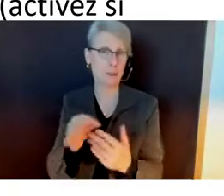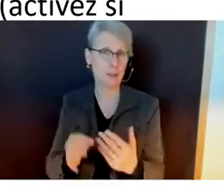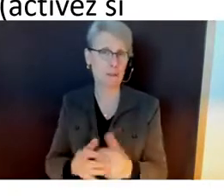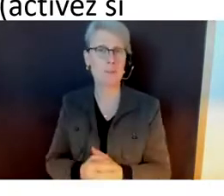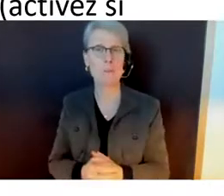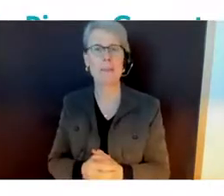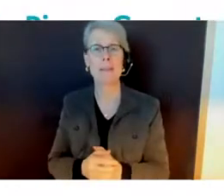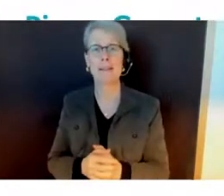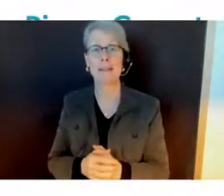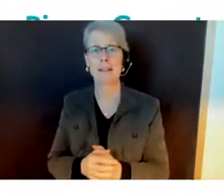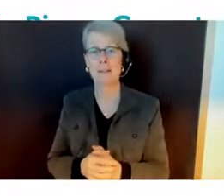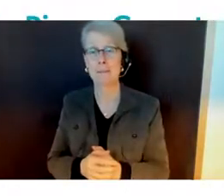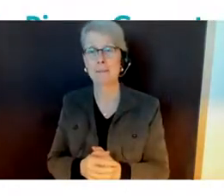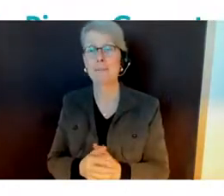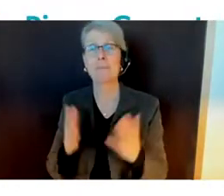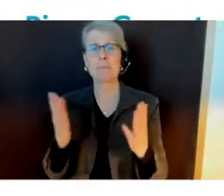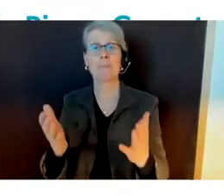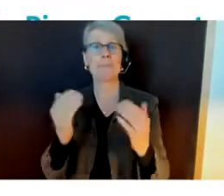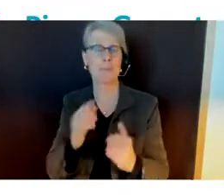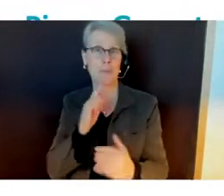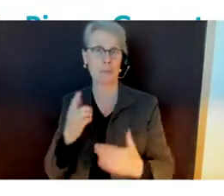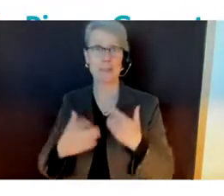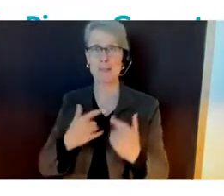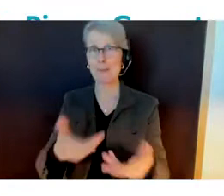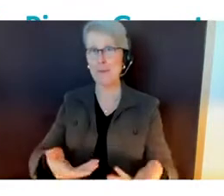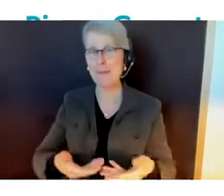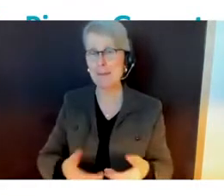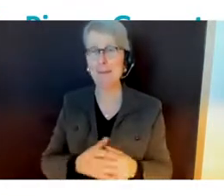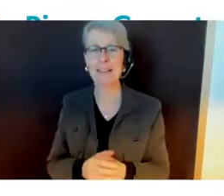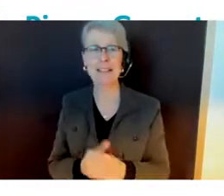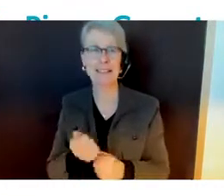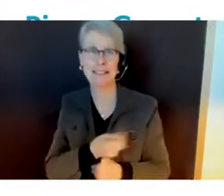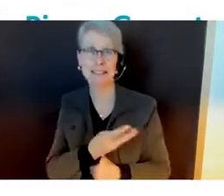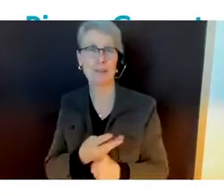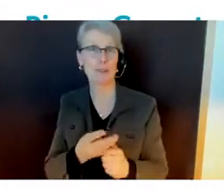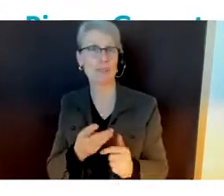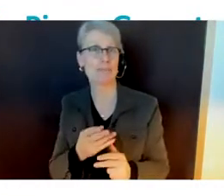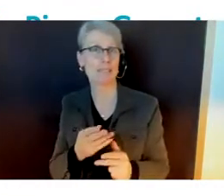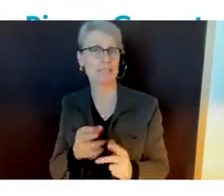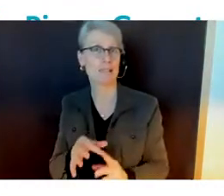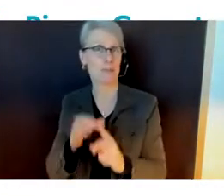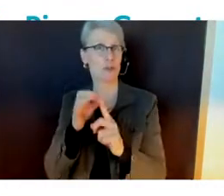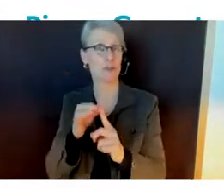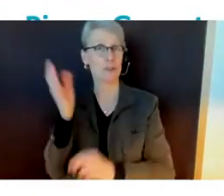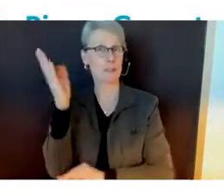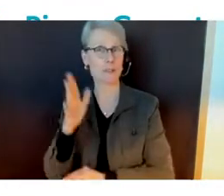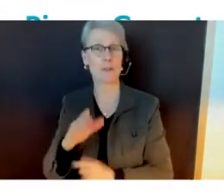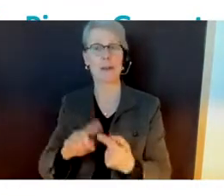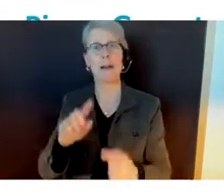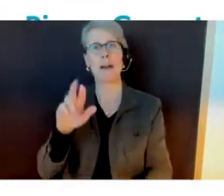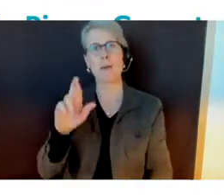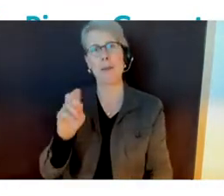So at this point, I'm very pleased to welcome you back. We have several special guests that are going to be joining us